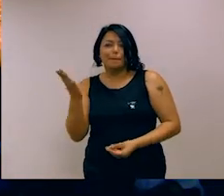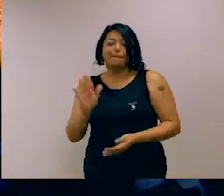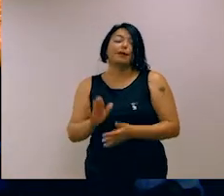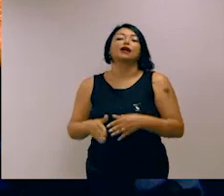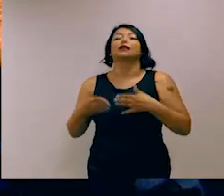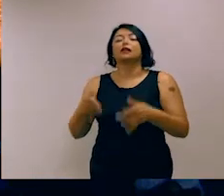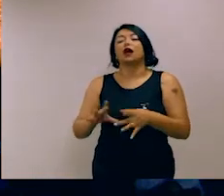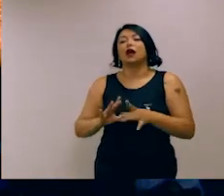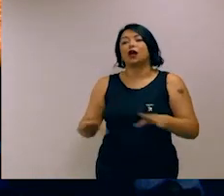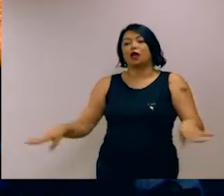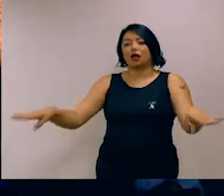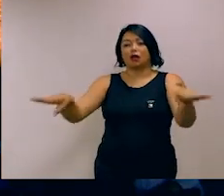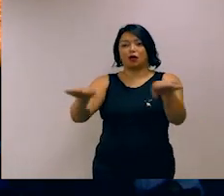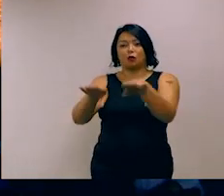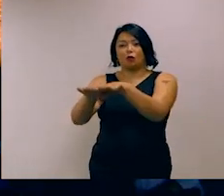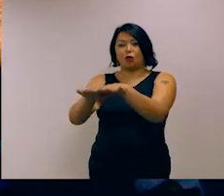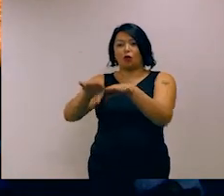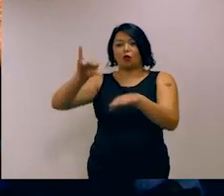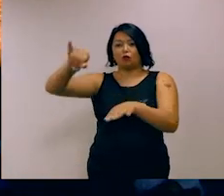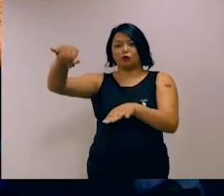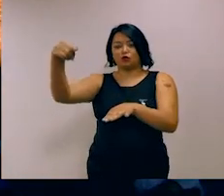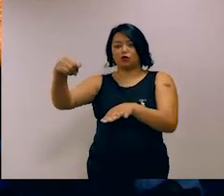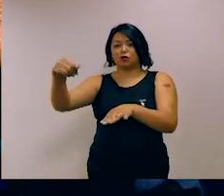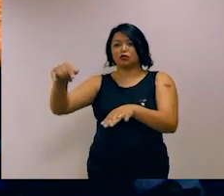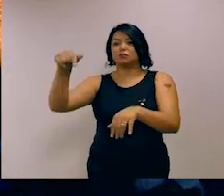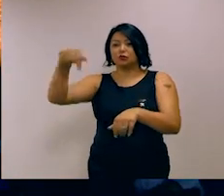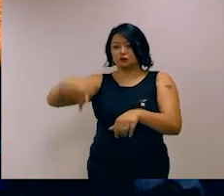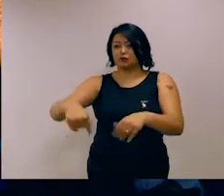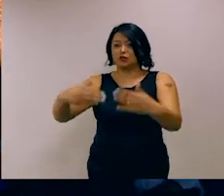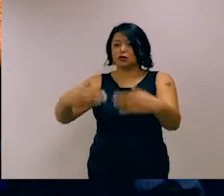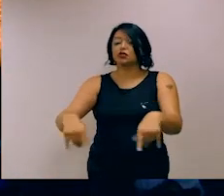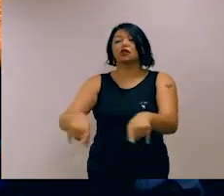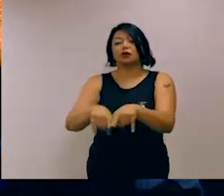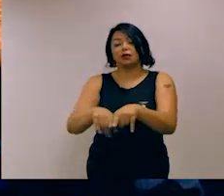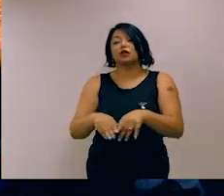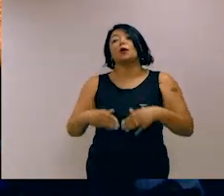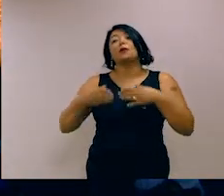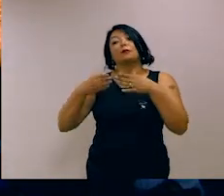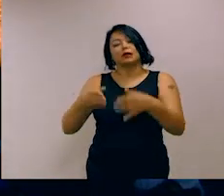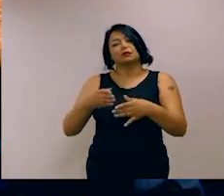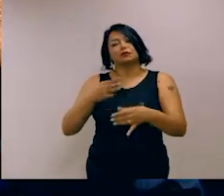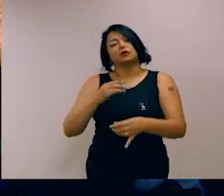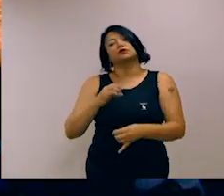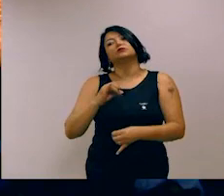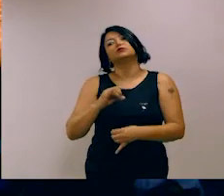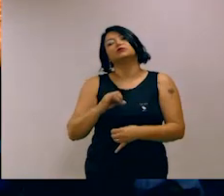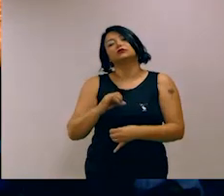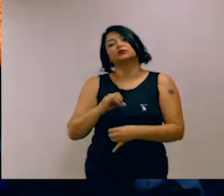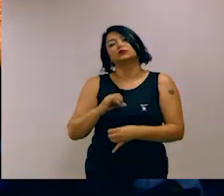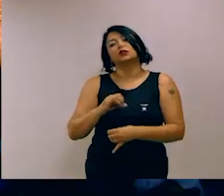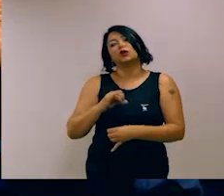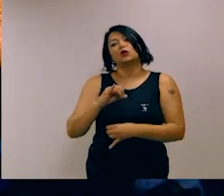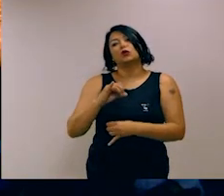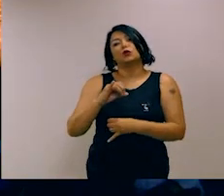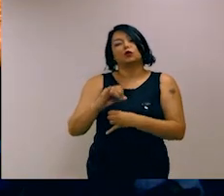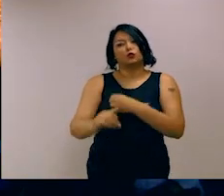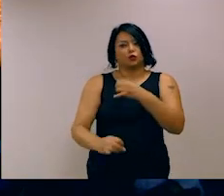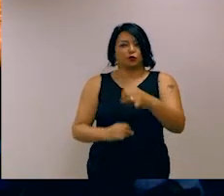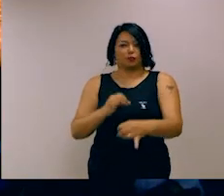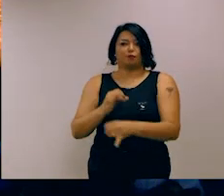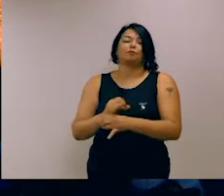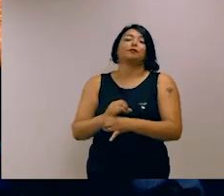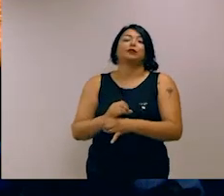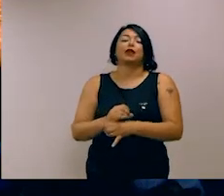about to giving equal opportunity for the ones who are here and the ones who are on YouTube. We're going to receive